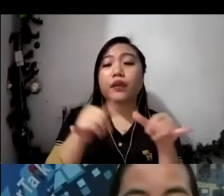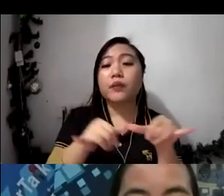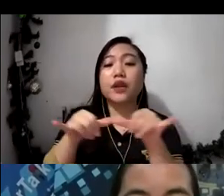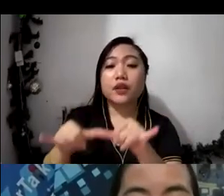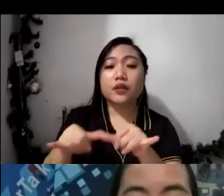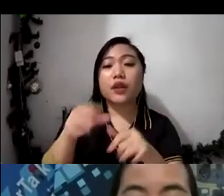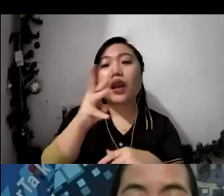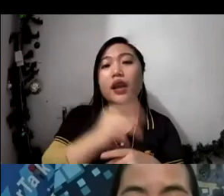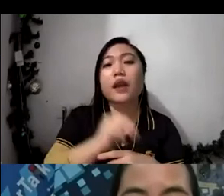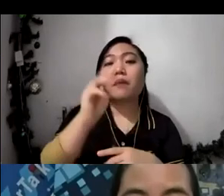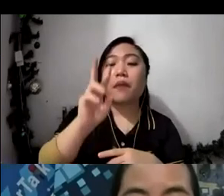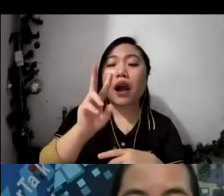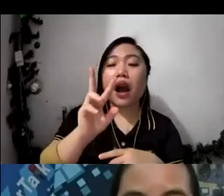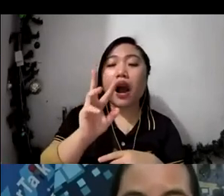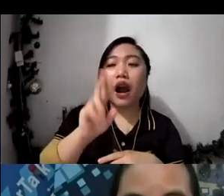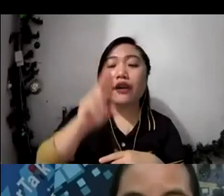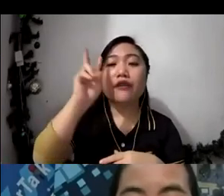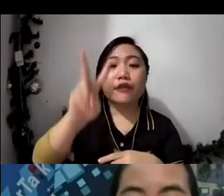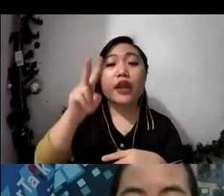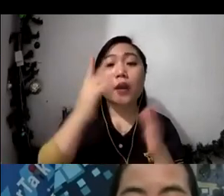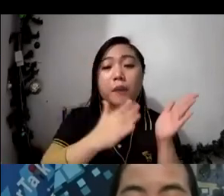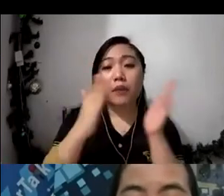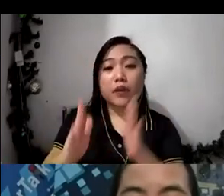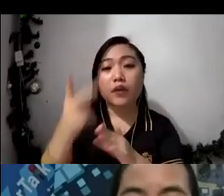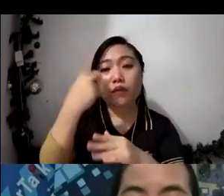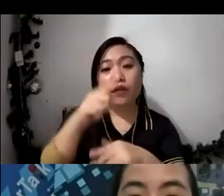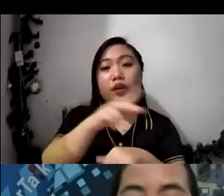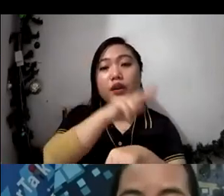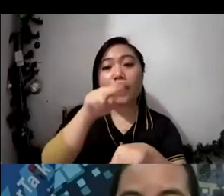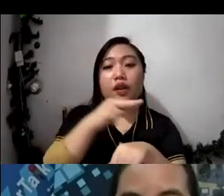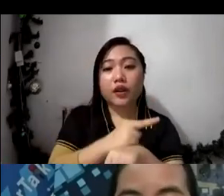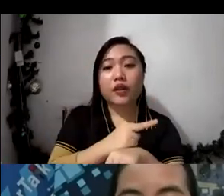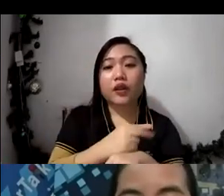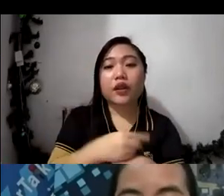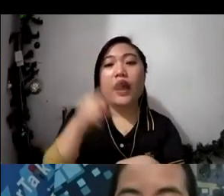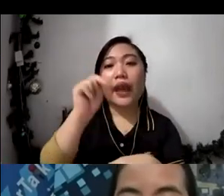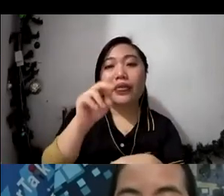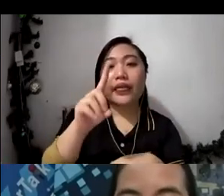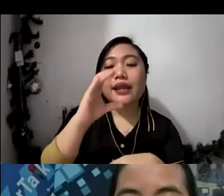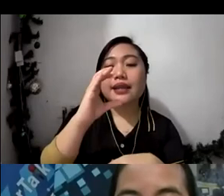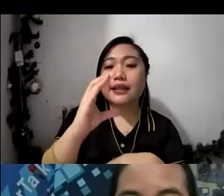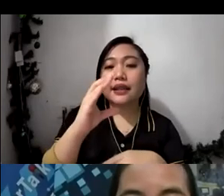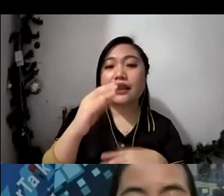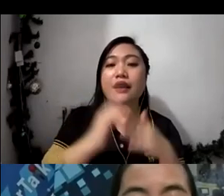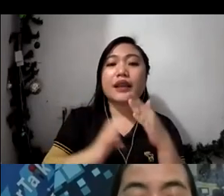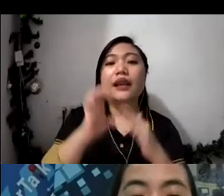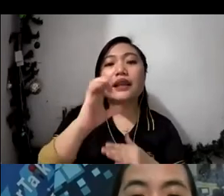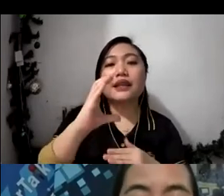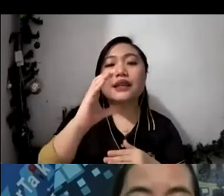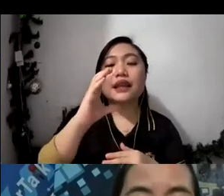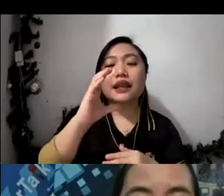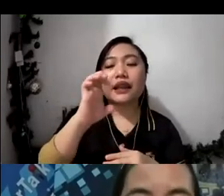MRV plan for the Philippines National Determined Contribution or NDC under ECLEI